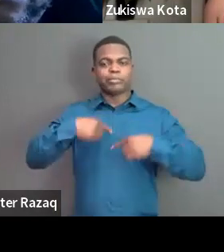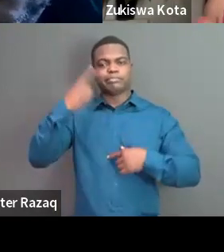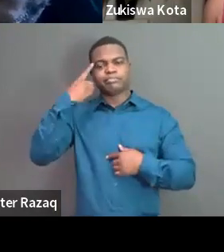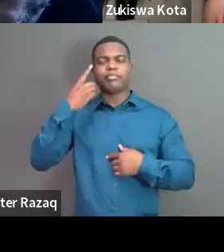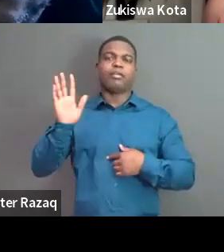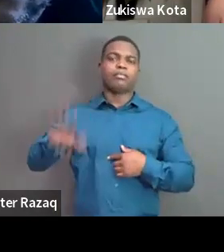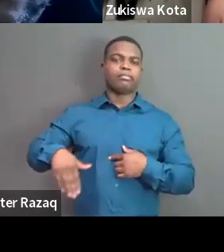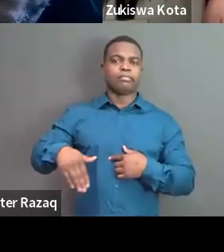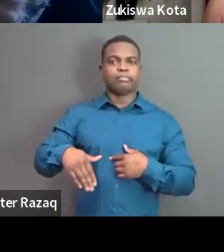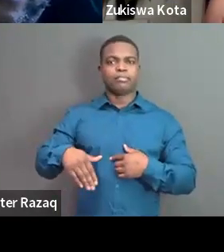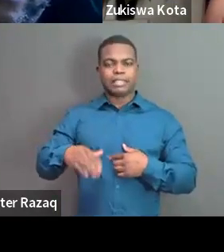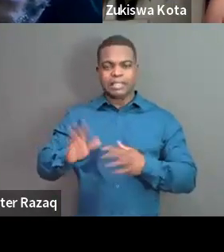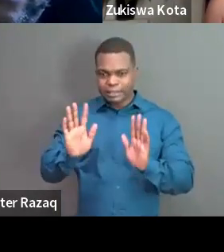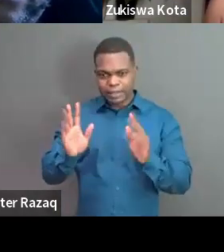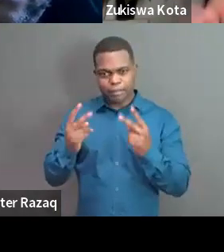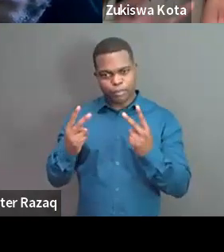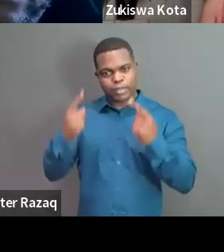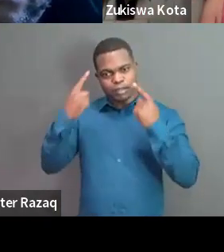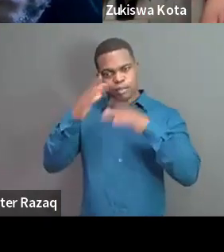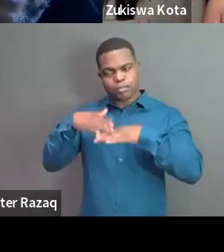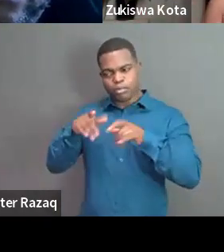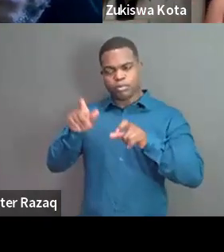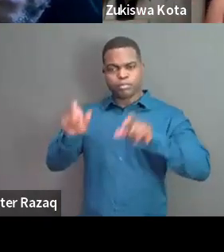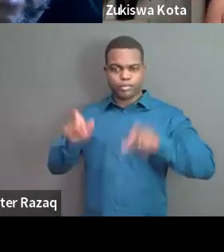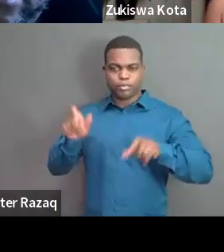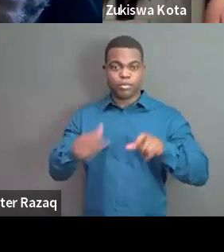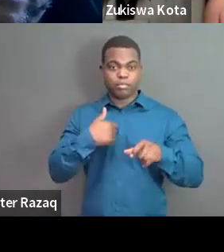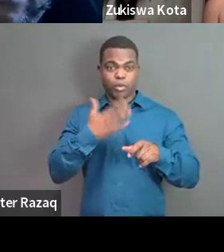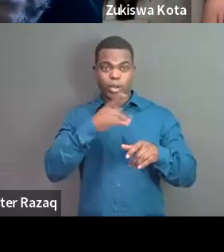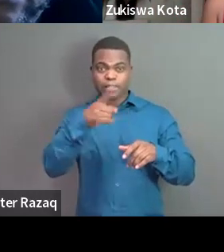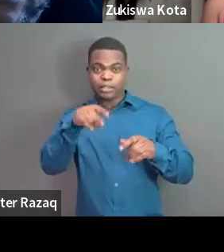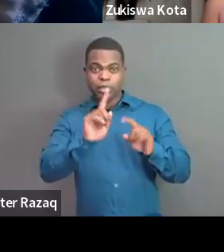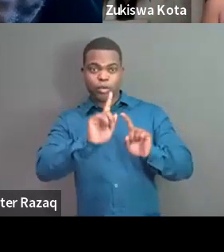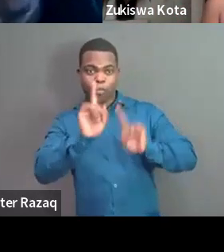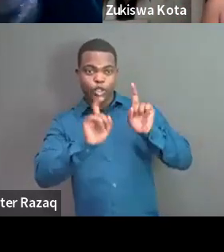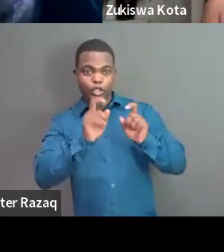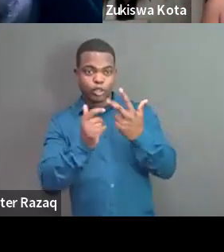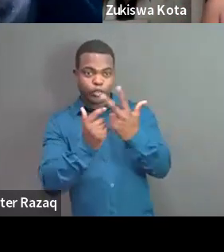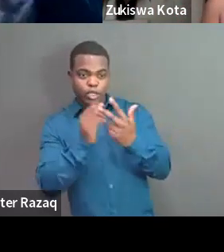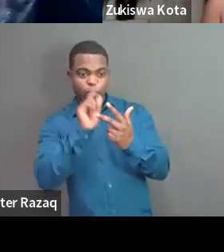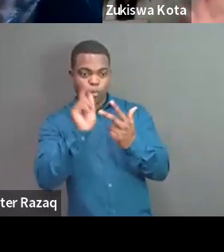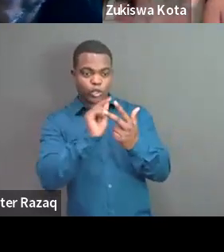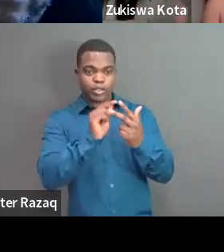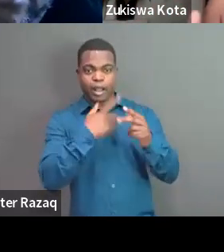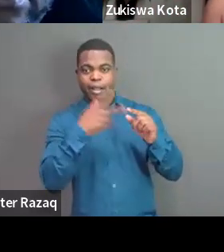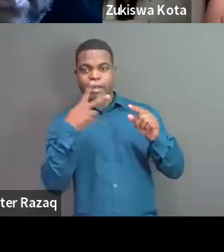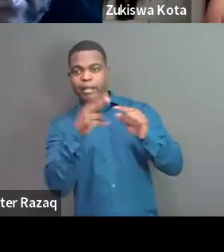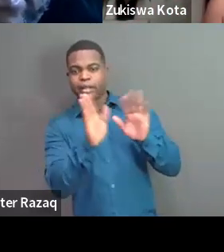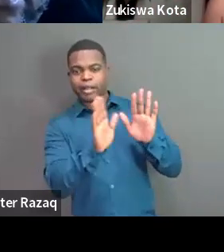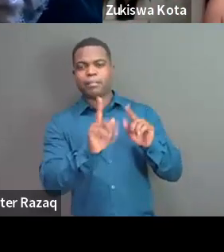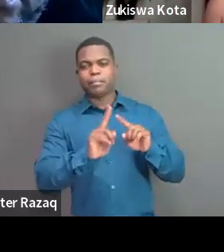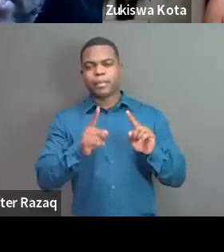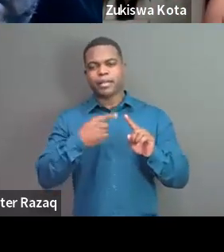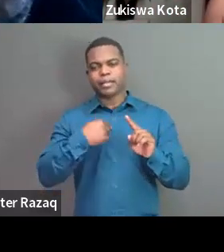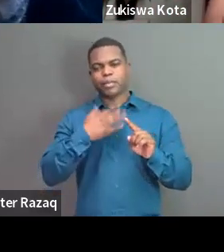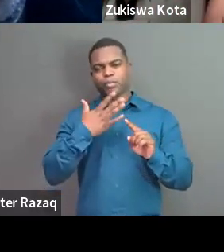And I'd like us to move now to the third part of our dialogue, which is now looking at what questions have been